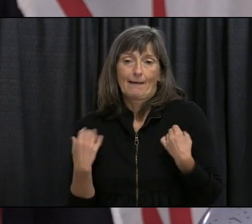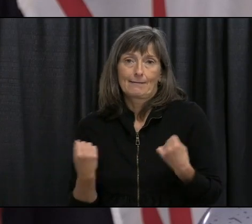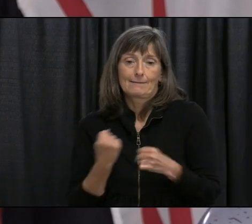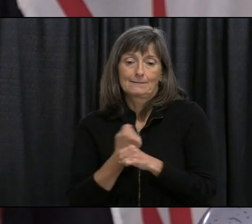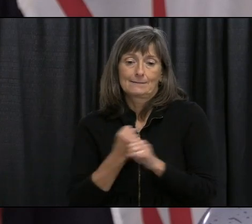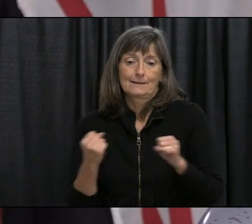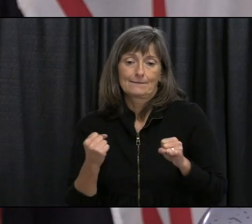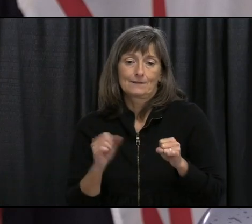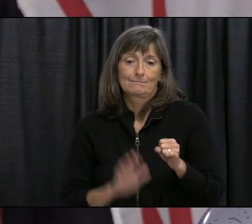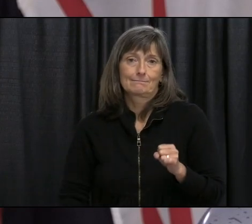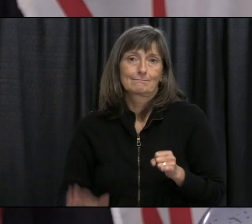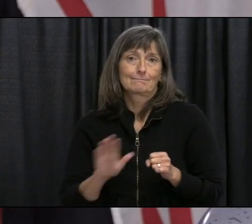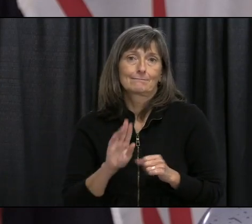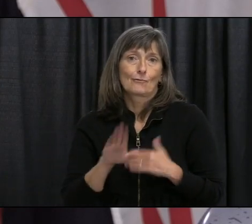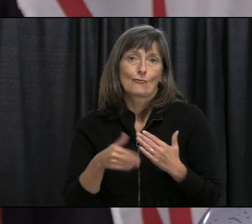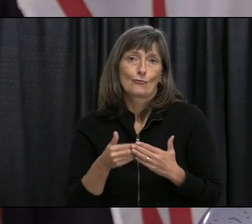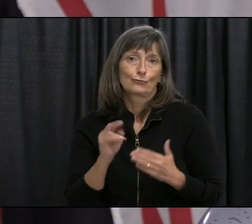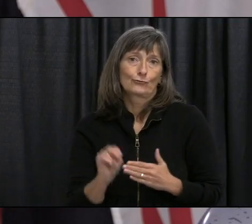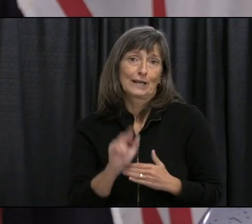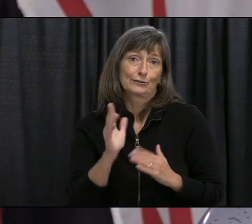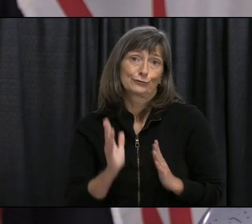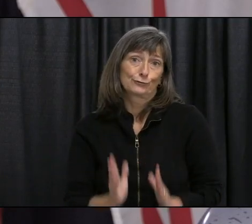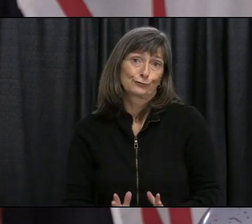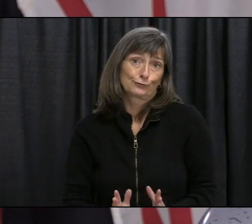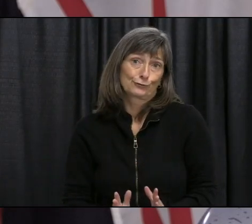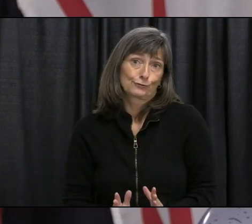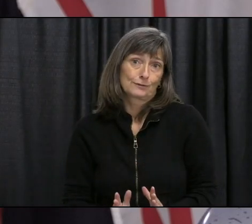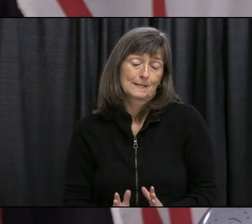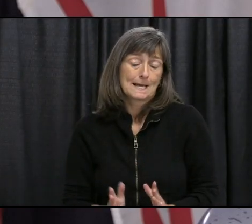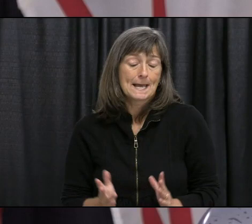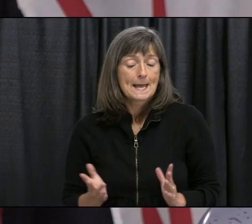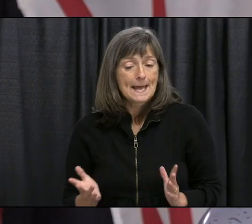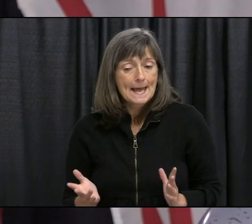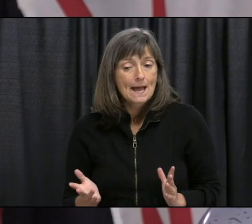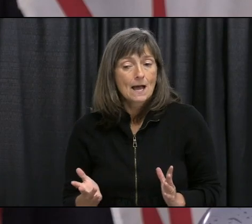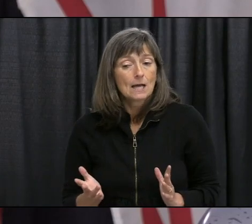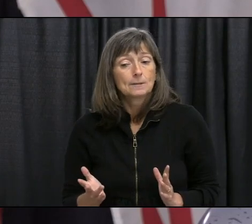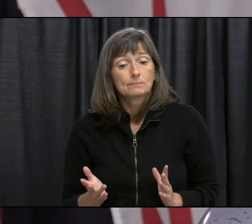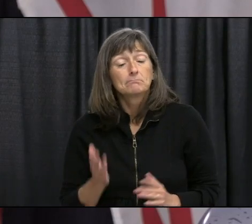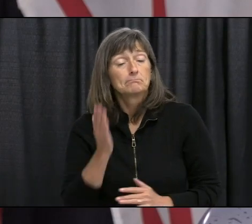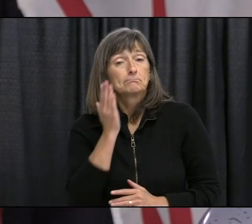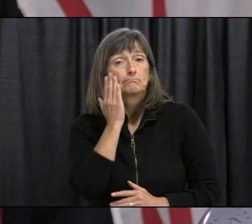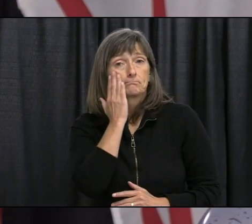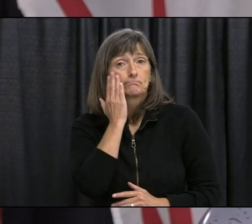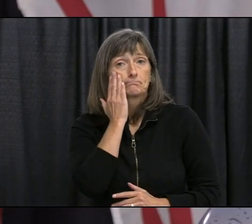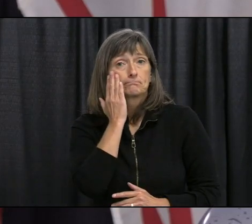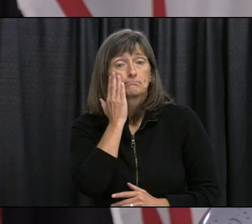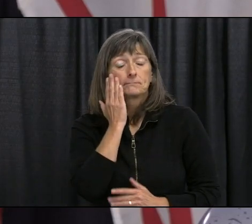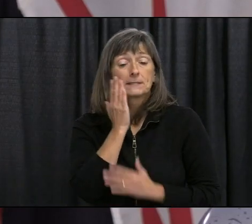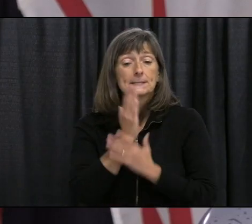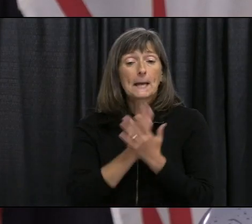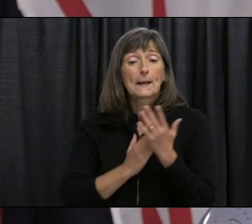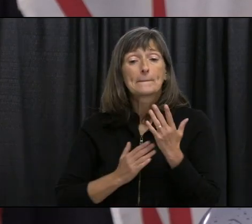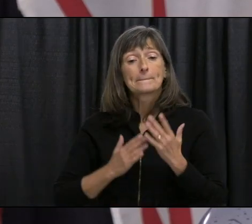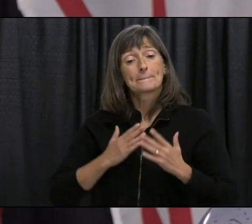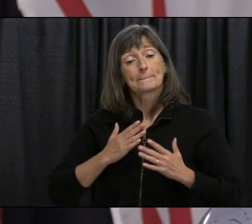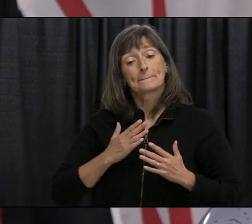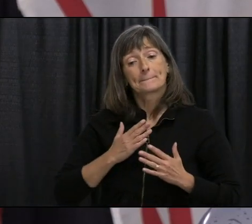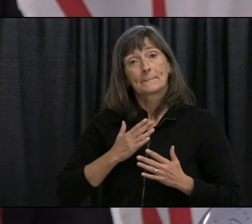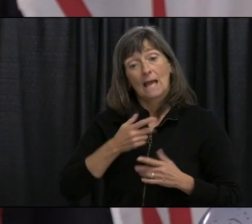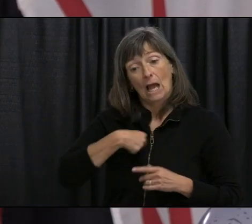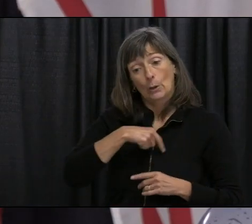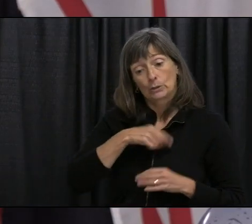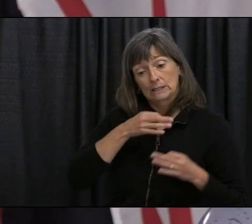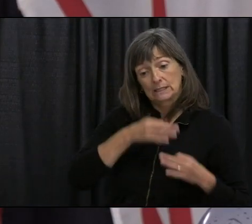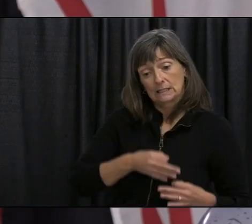of Newfoundlanders and Labradorians. I accept that there are downsides to some of the measures that